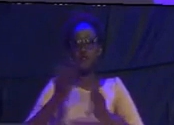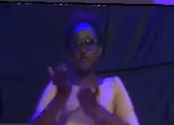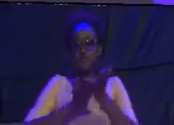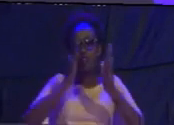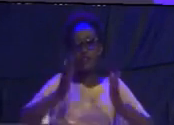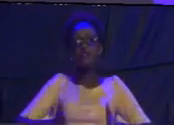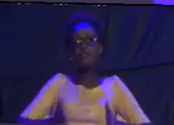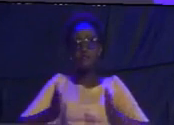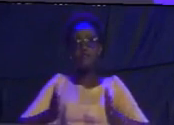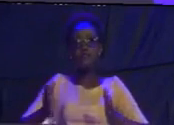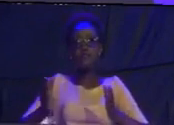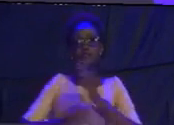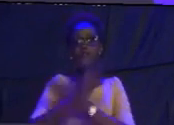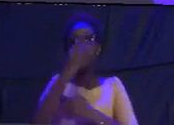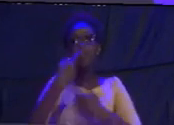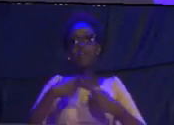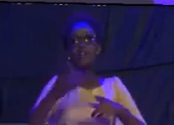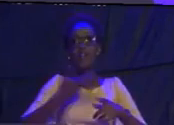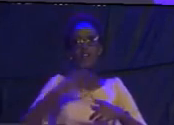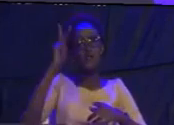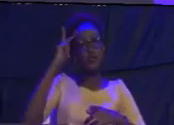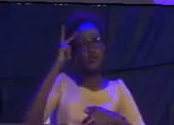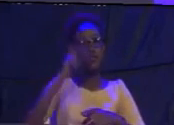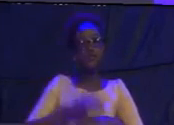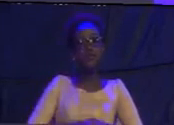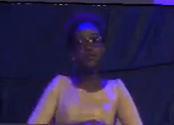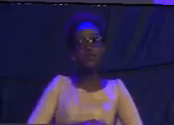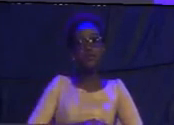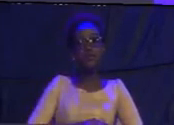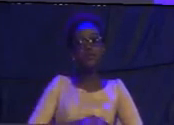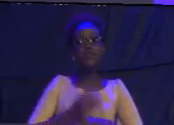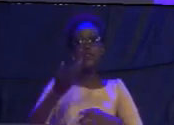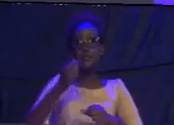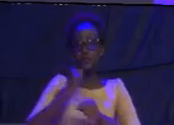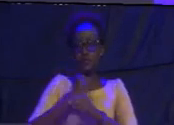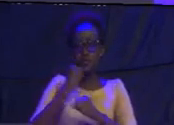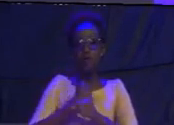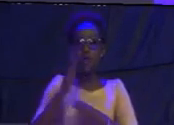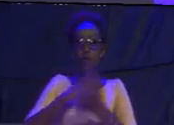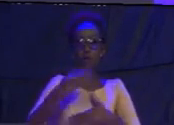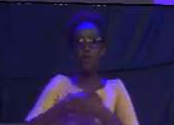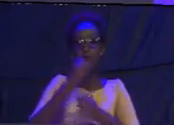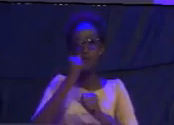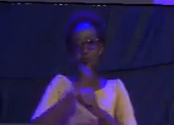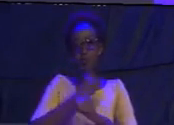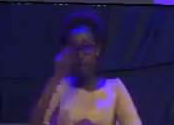that we may be stewards of God who walk in wisdom, who do works of